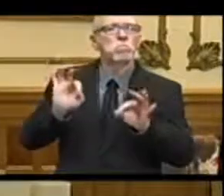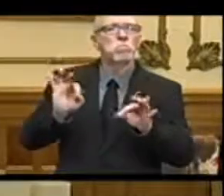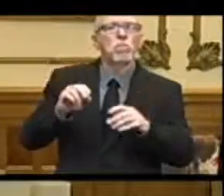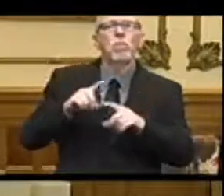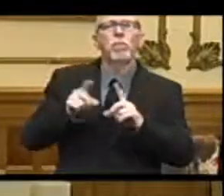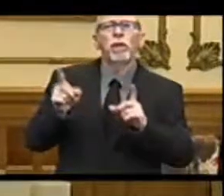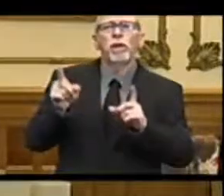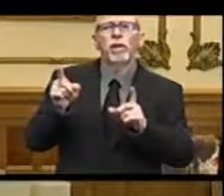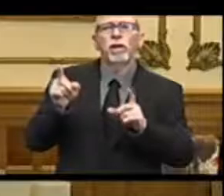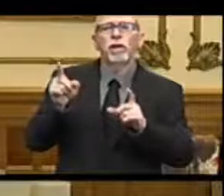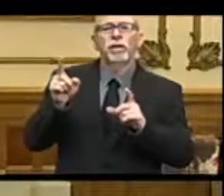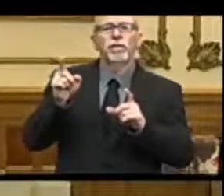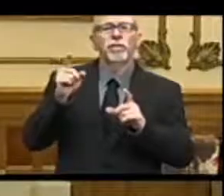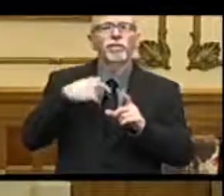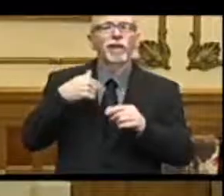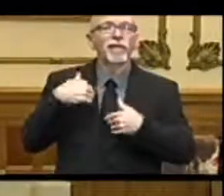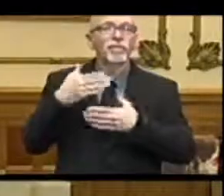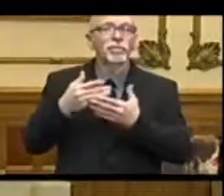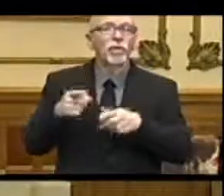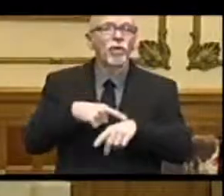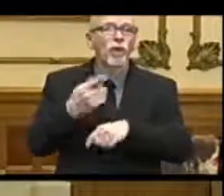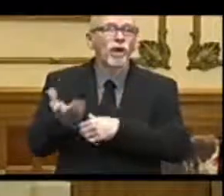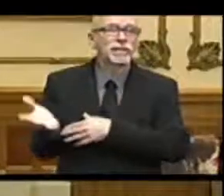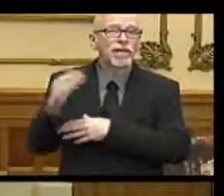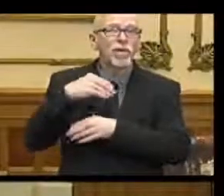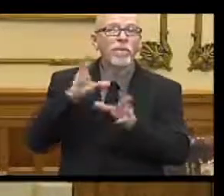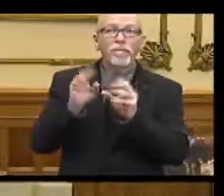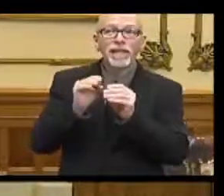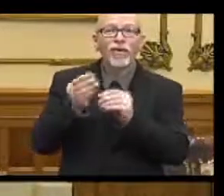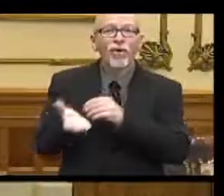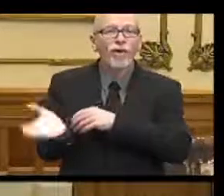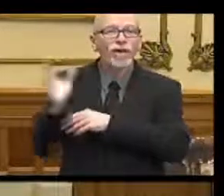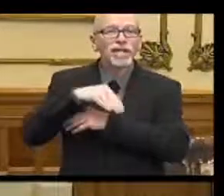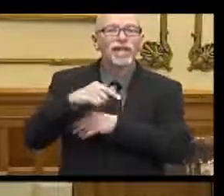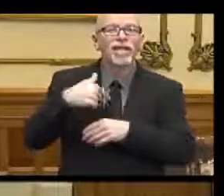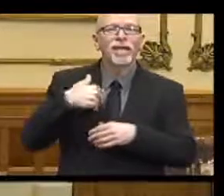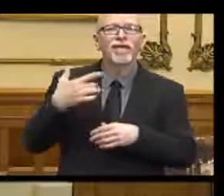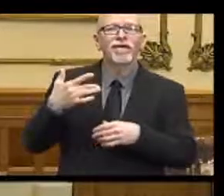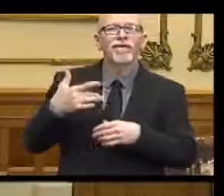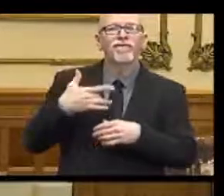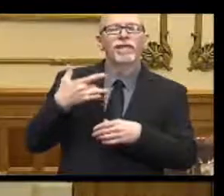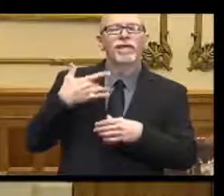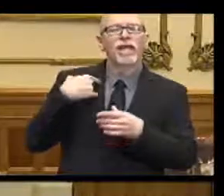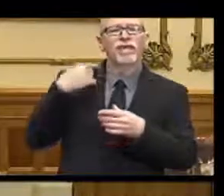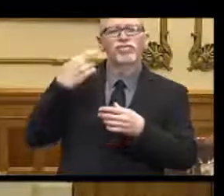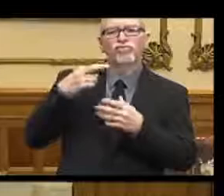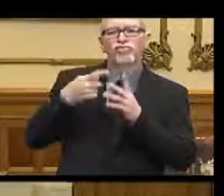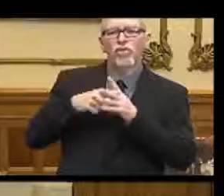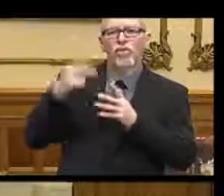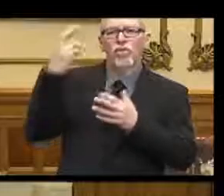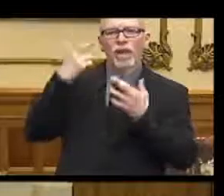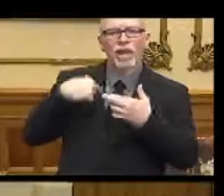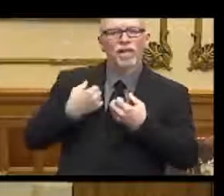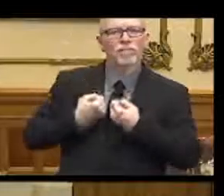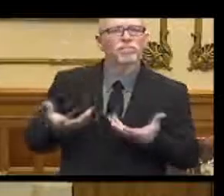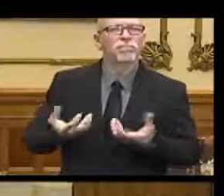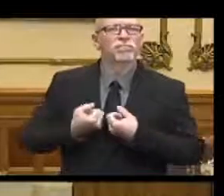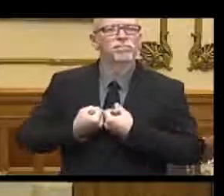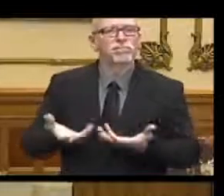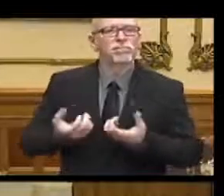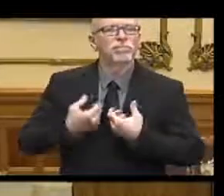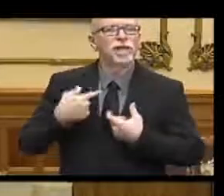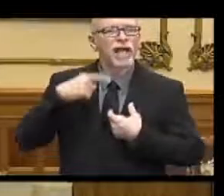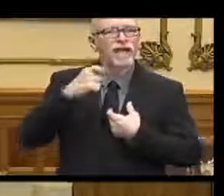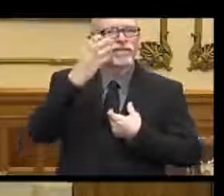But, like we have long days, with meetings all day long by phone. And then I started getting more fatigued. I had to take several naps